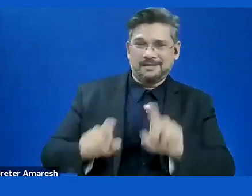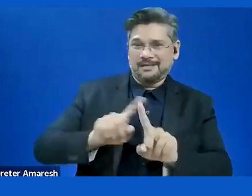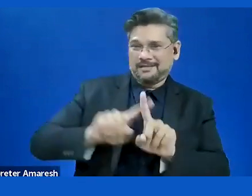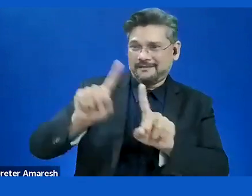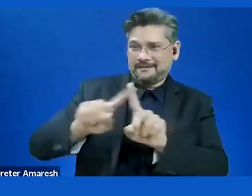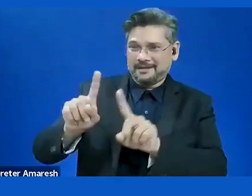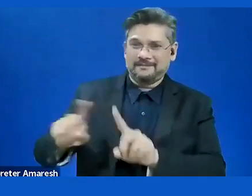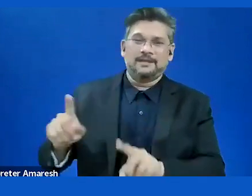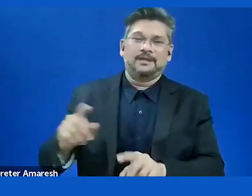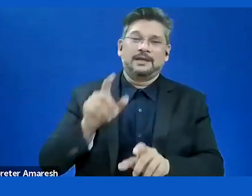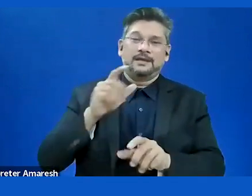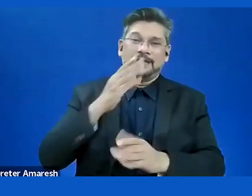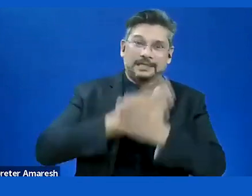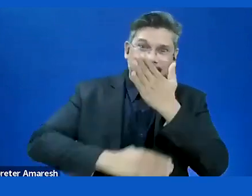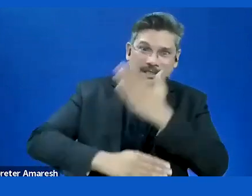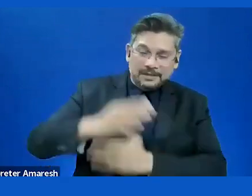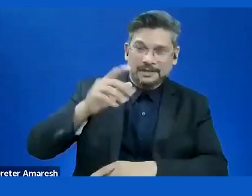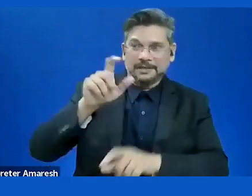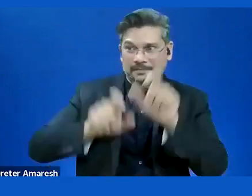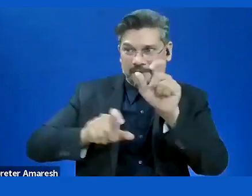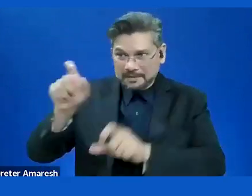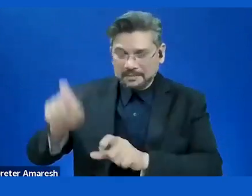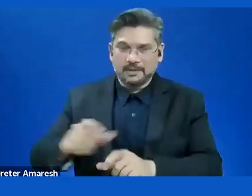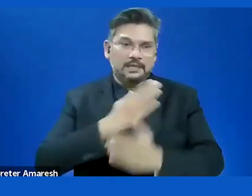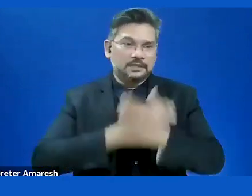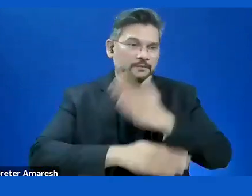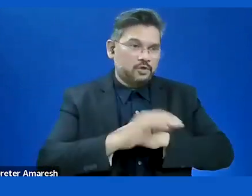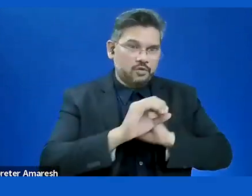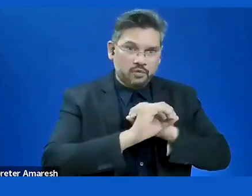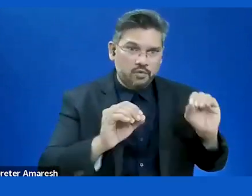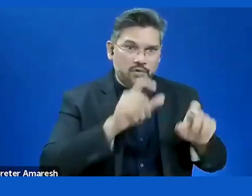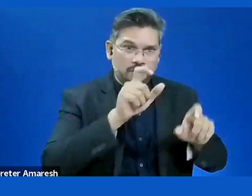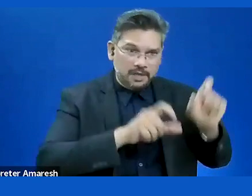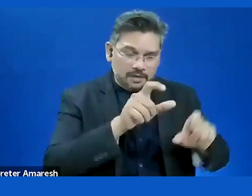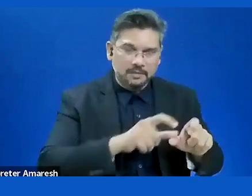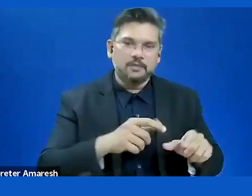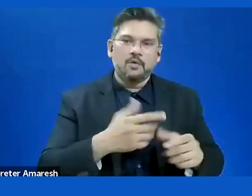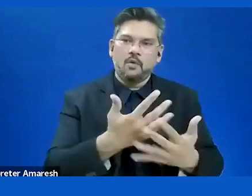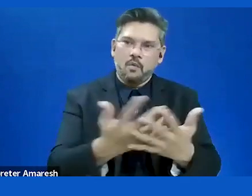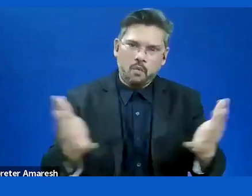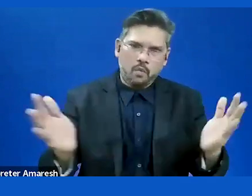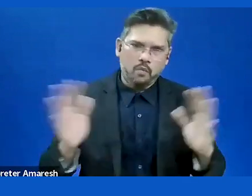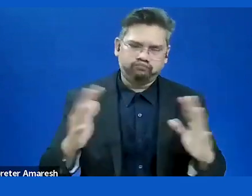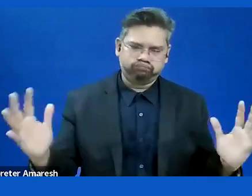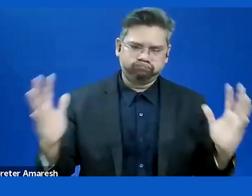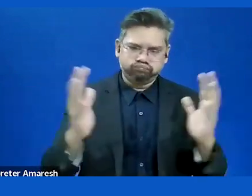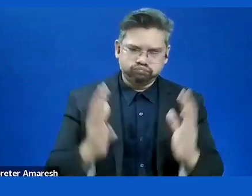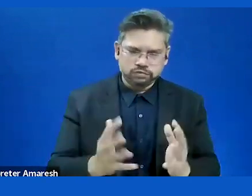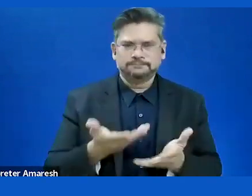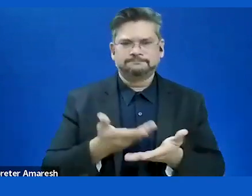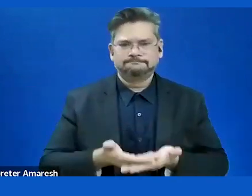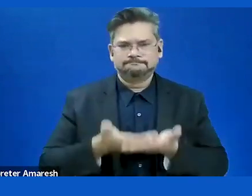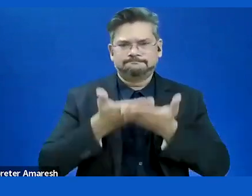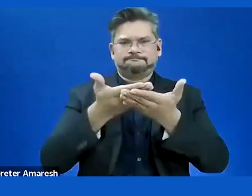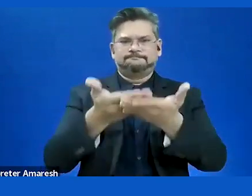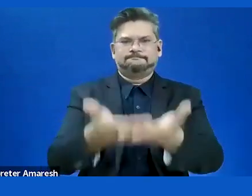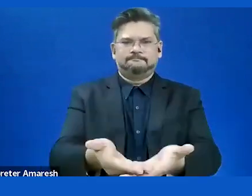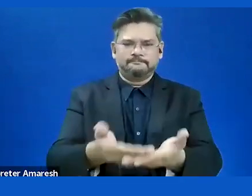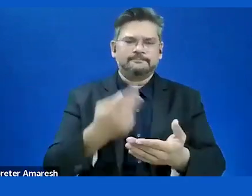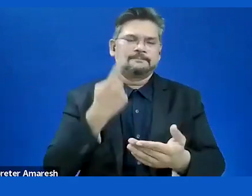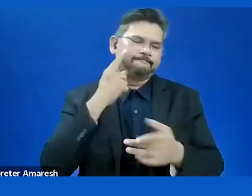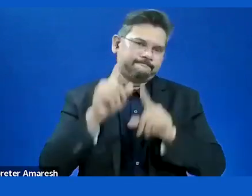not with disabilities to make sure that things get right. Because